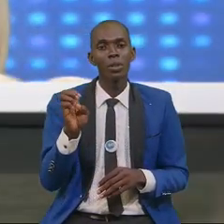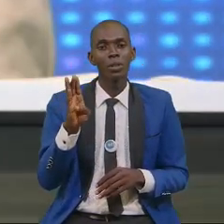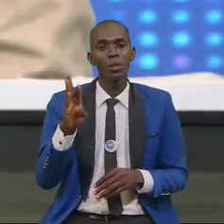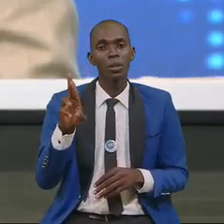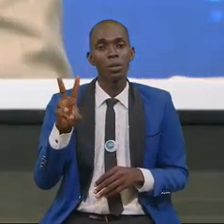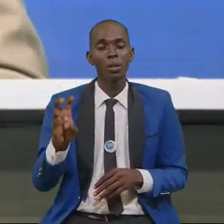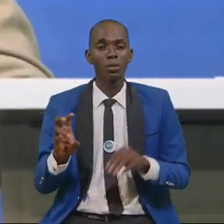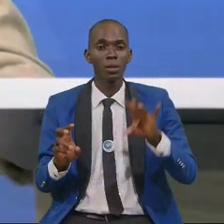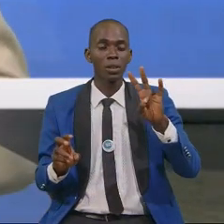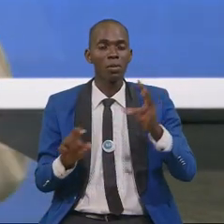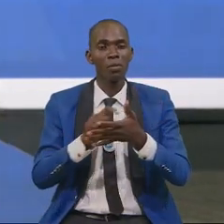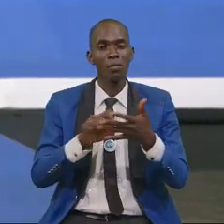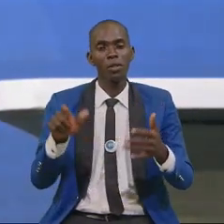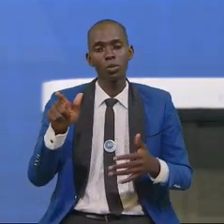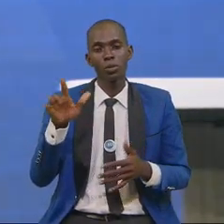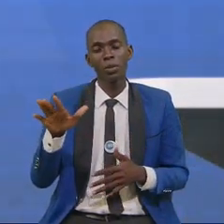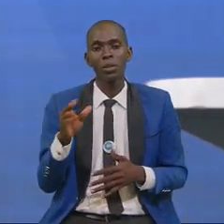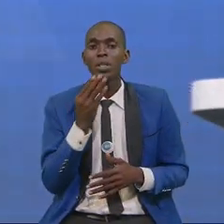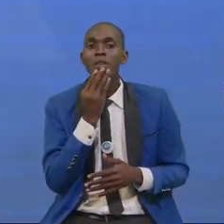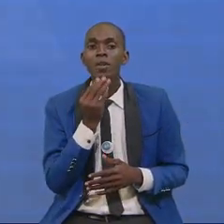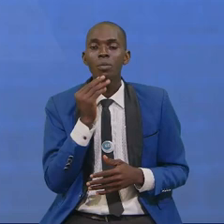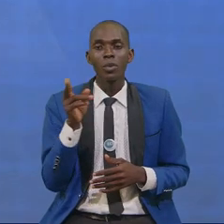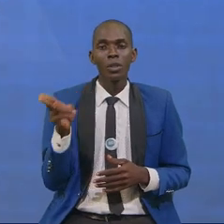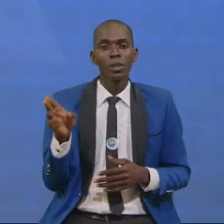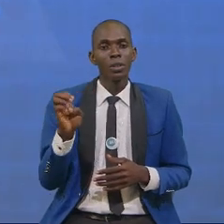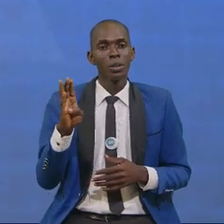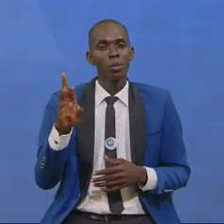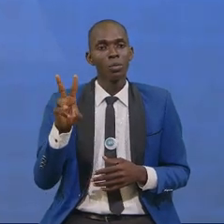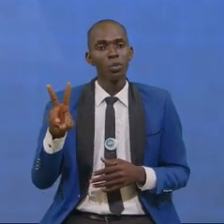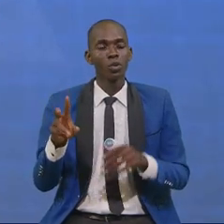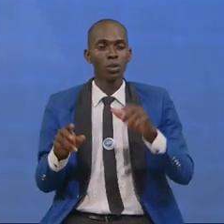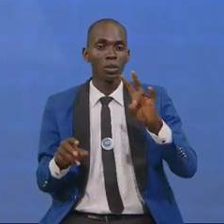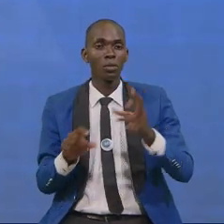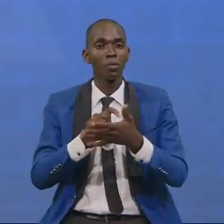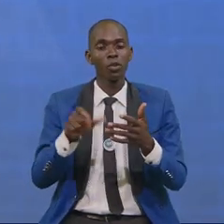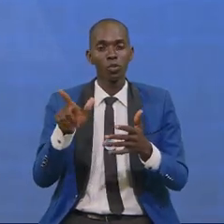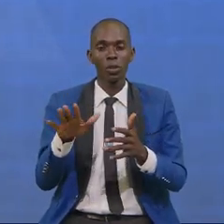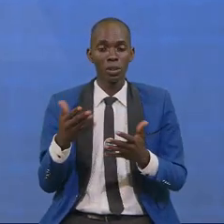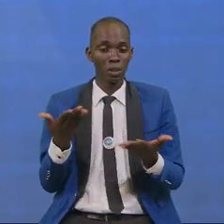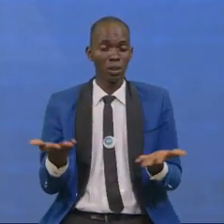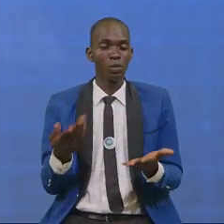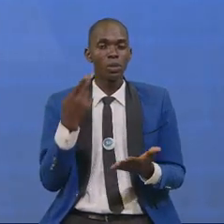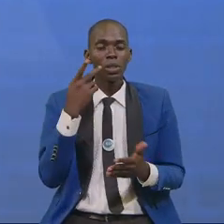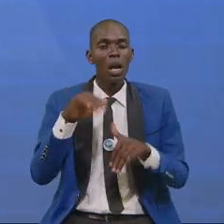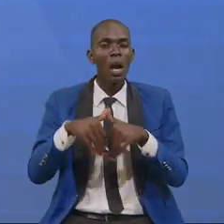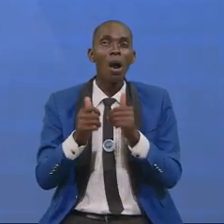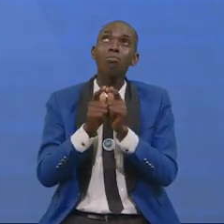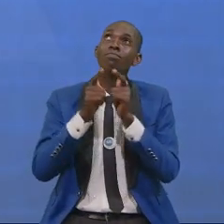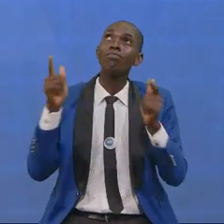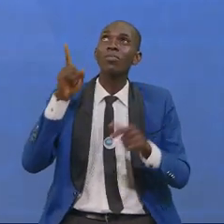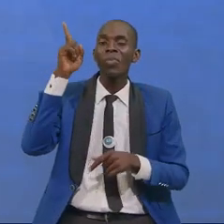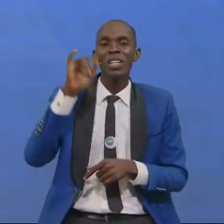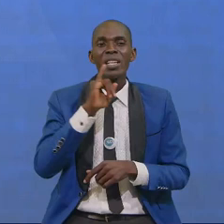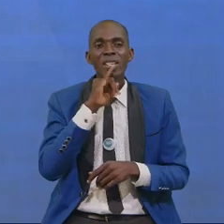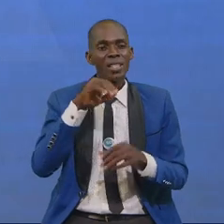verse 25, we're told about how great he is in saving souls